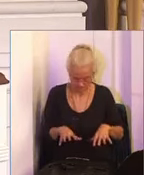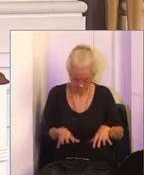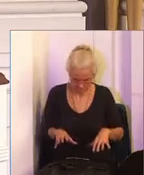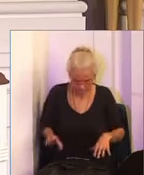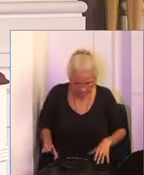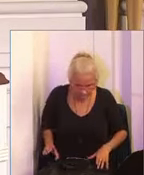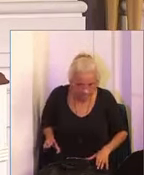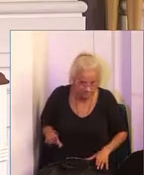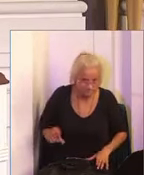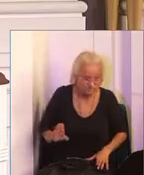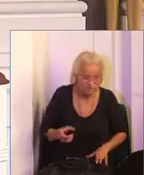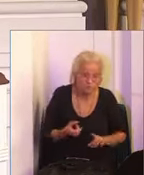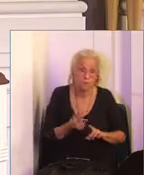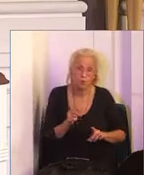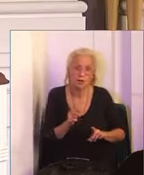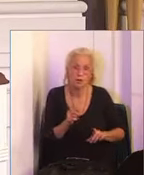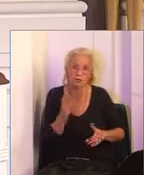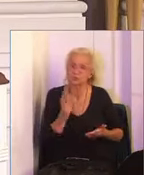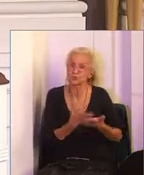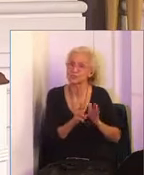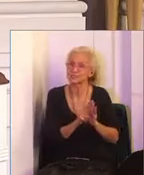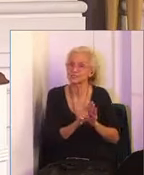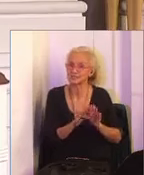goodness of their hearts.